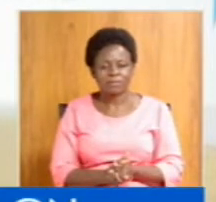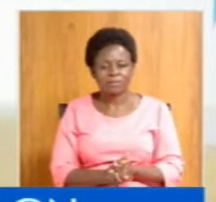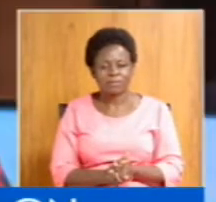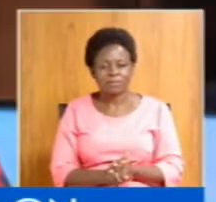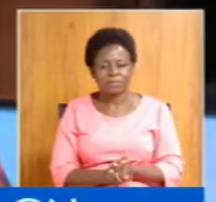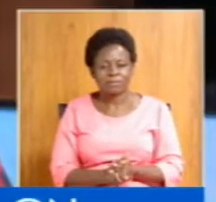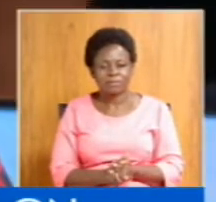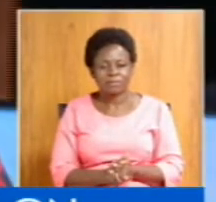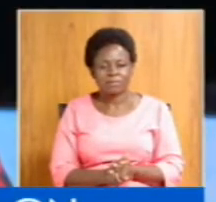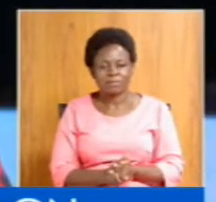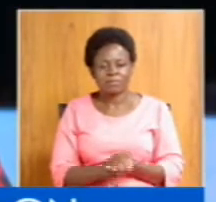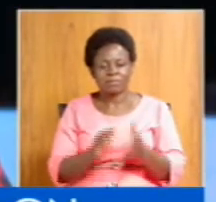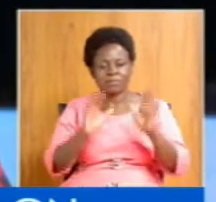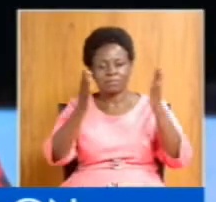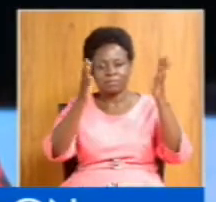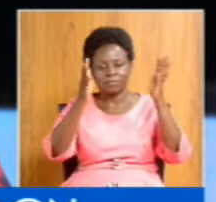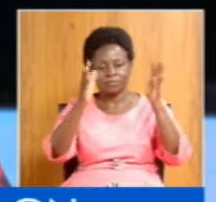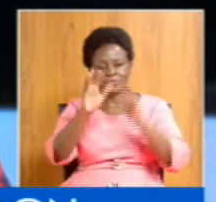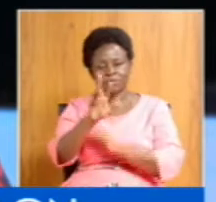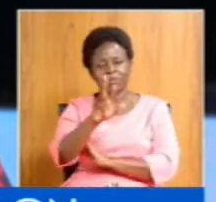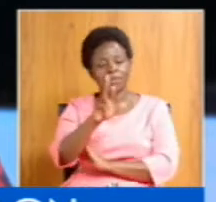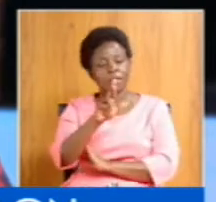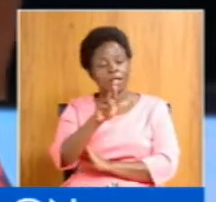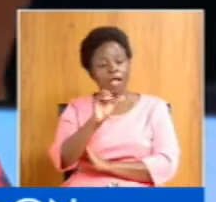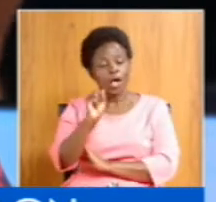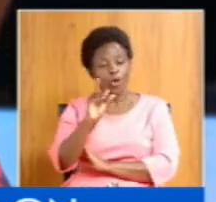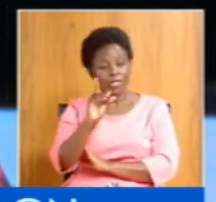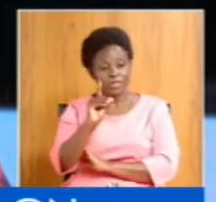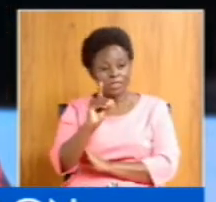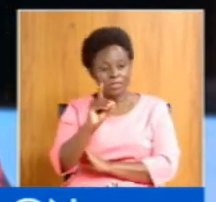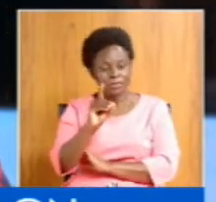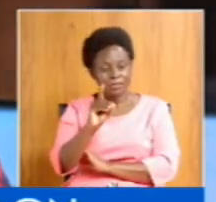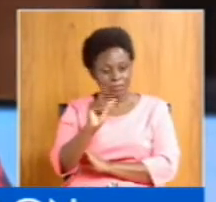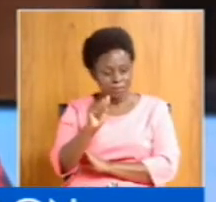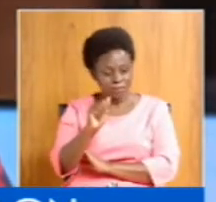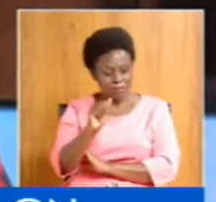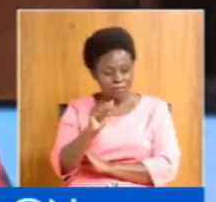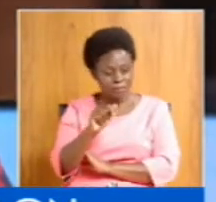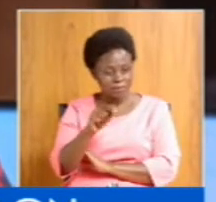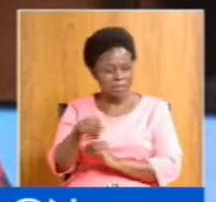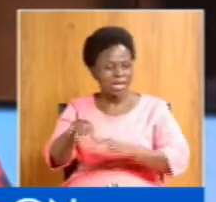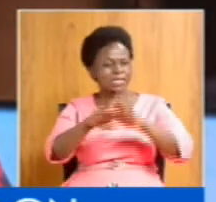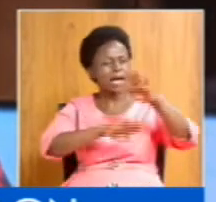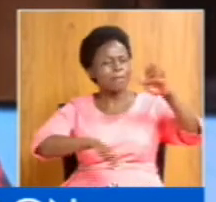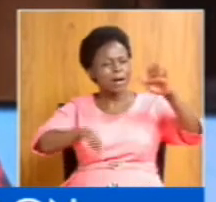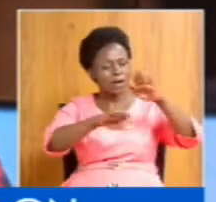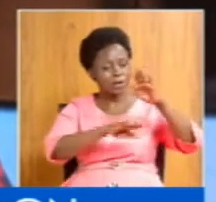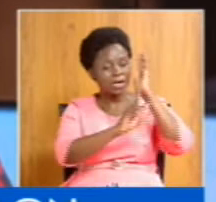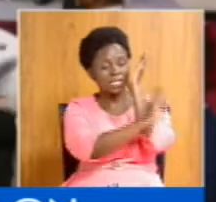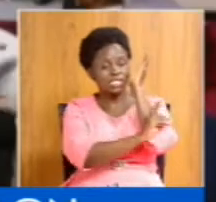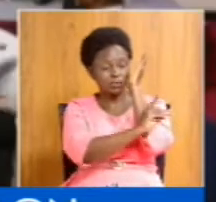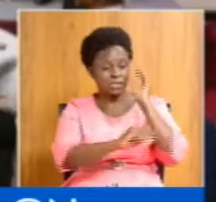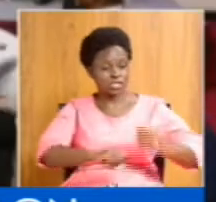All right. A round of applause for Rashida. Rashida has, you know, background because as a